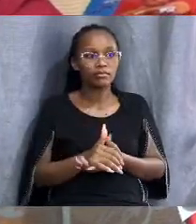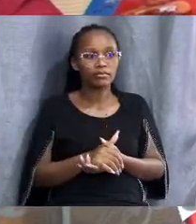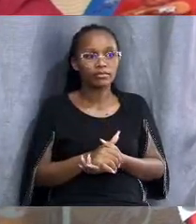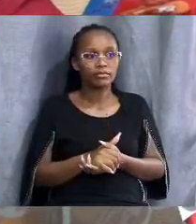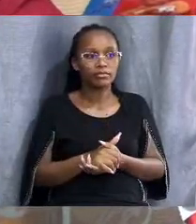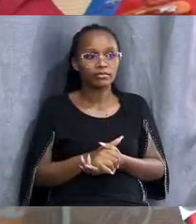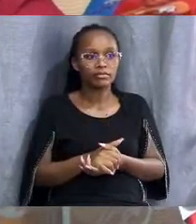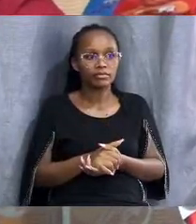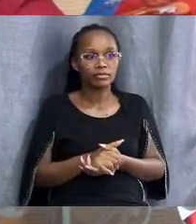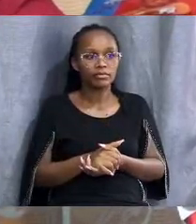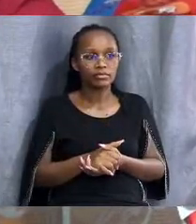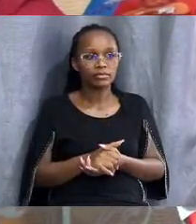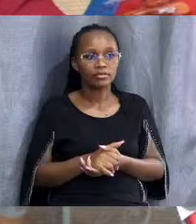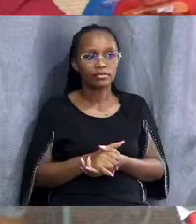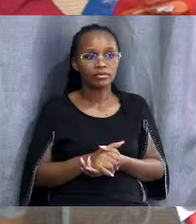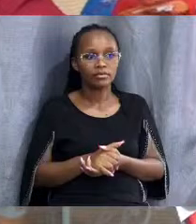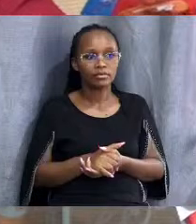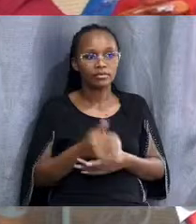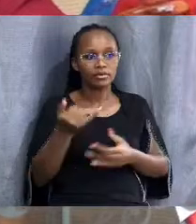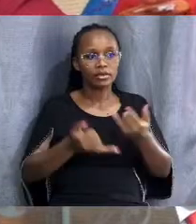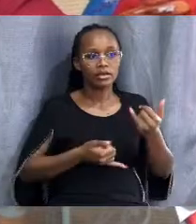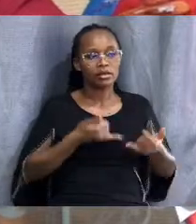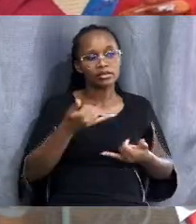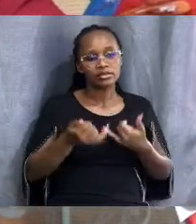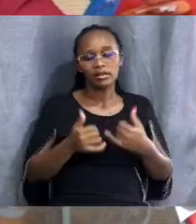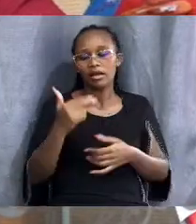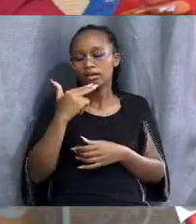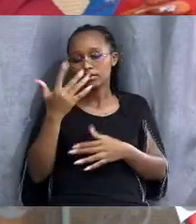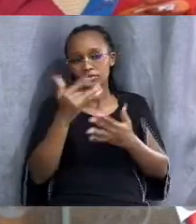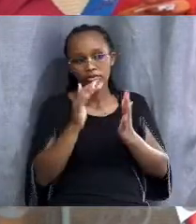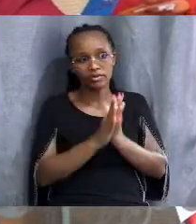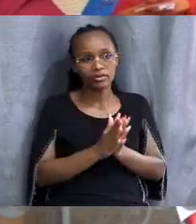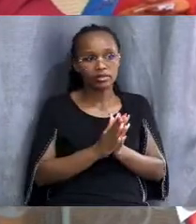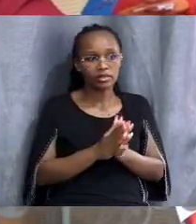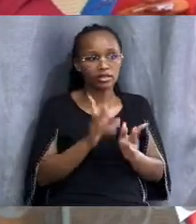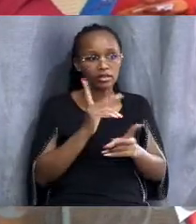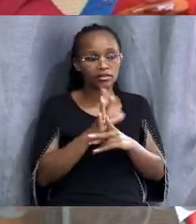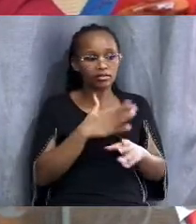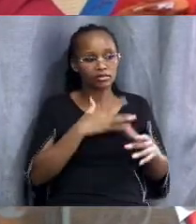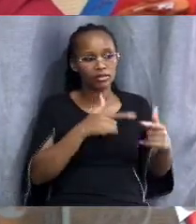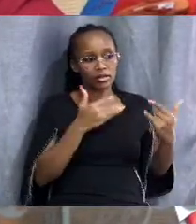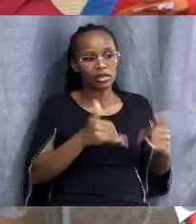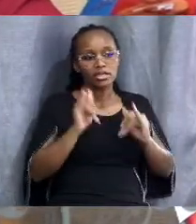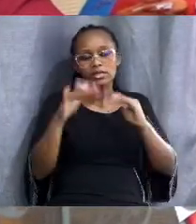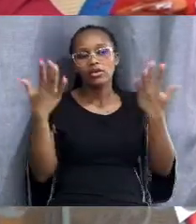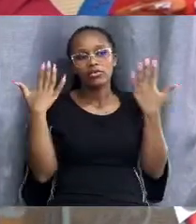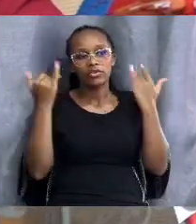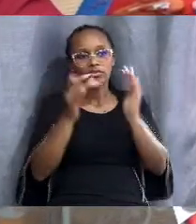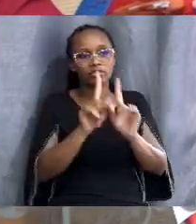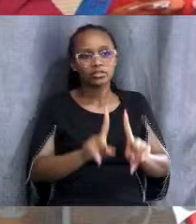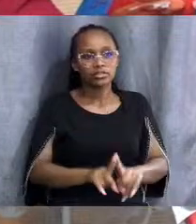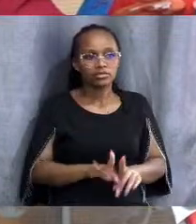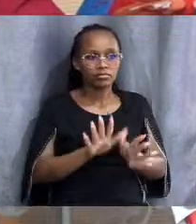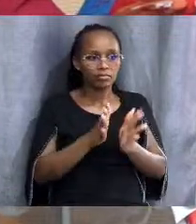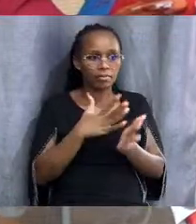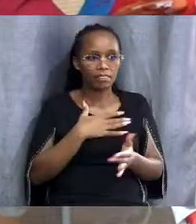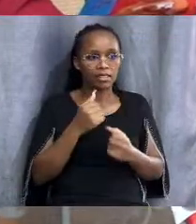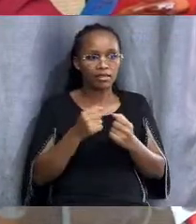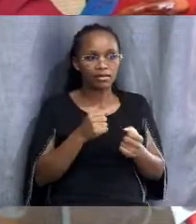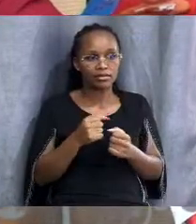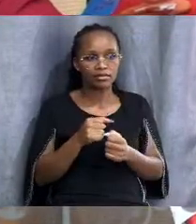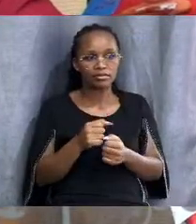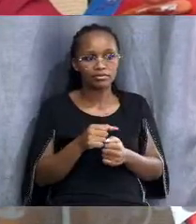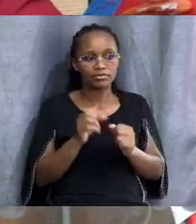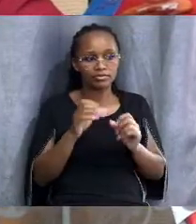lines, your sweet smile, your joyful laugh, etched on my heart forever, filling the vacuum of